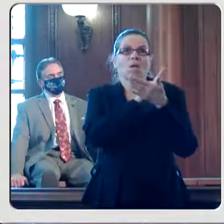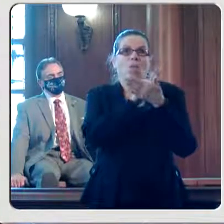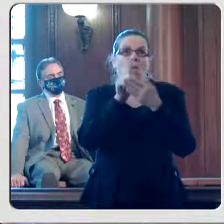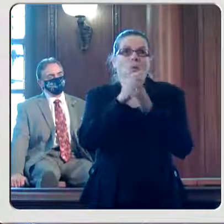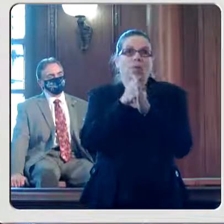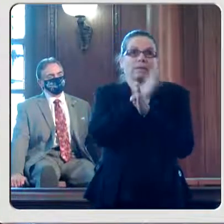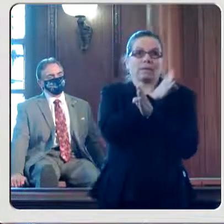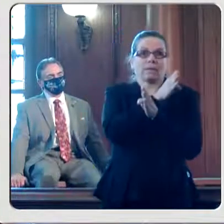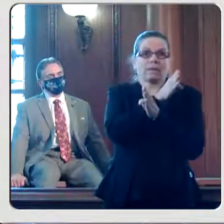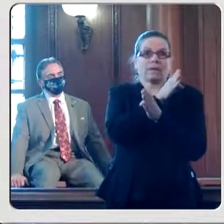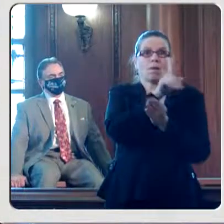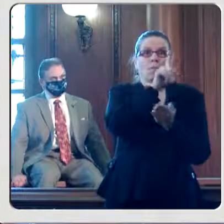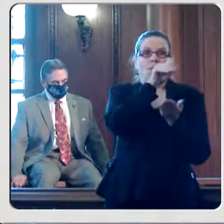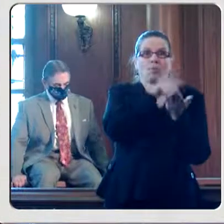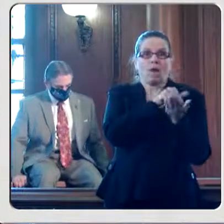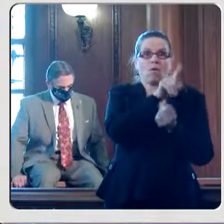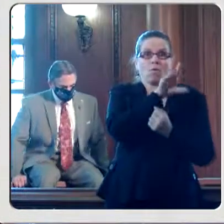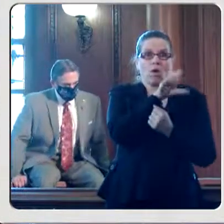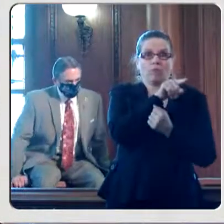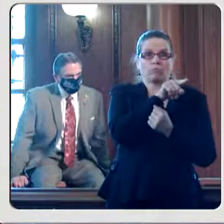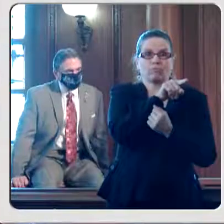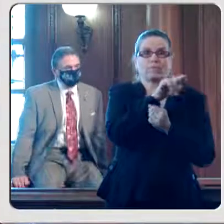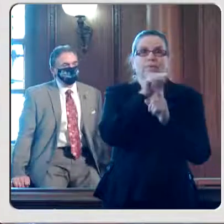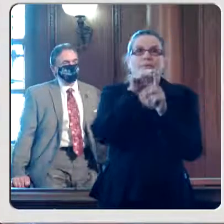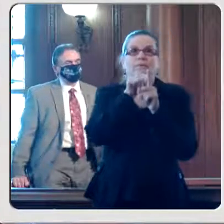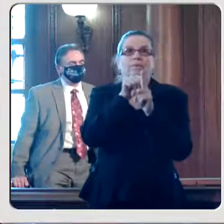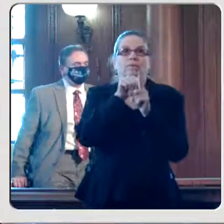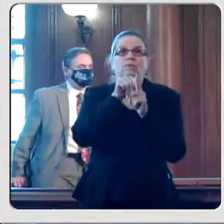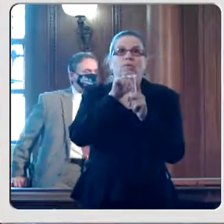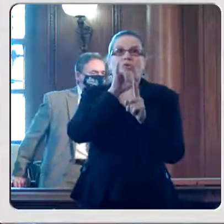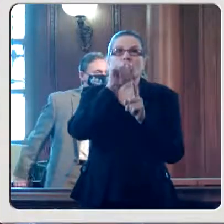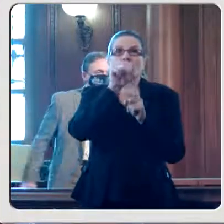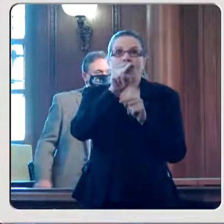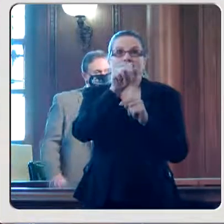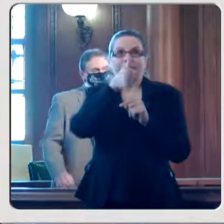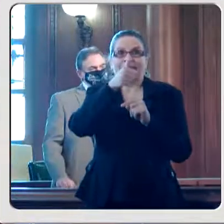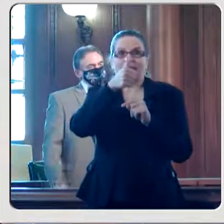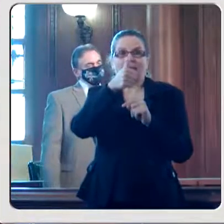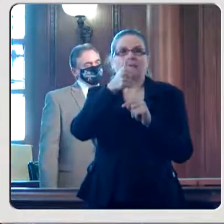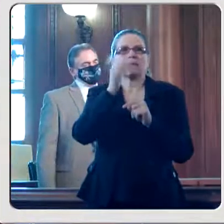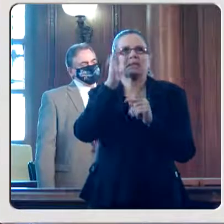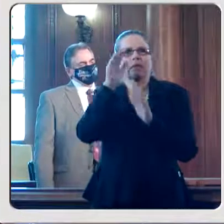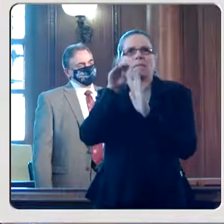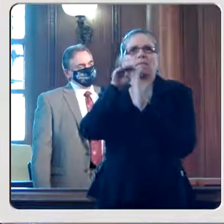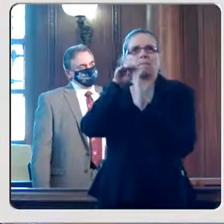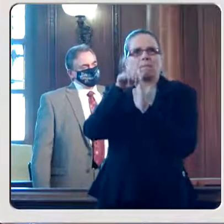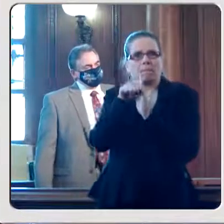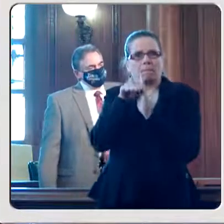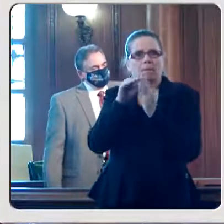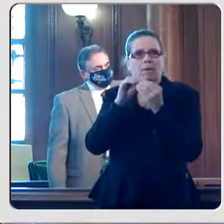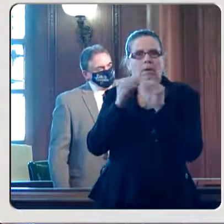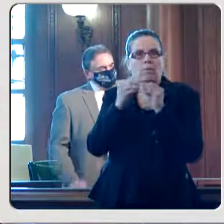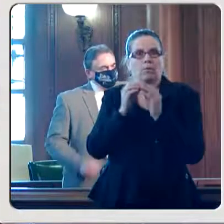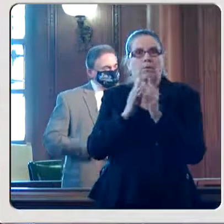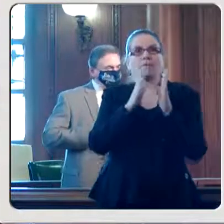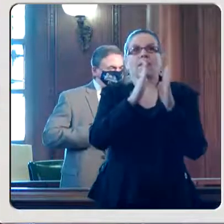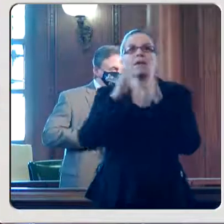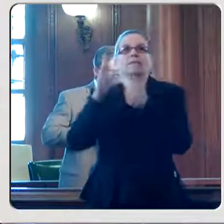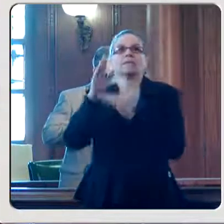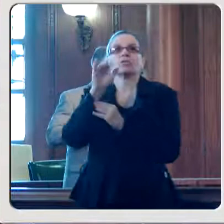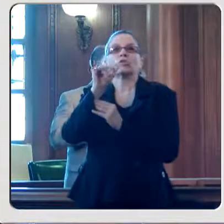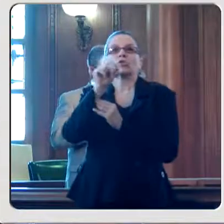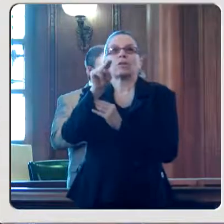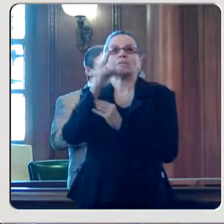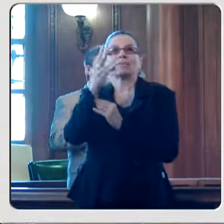1,177, that week we saw 134 less cases. The next week there was